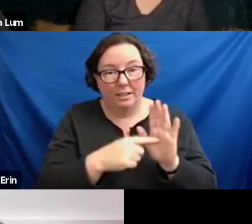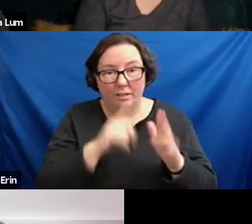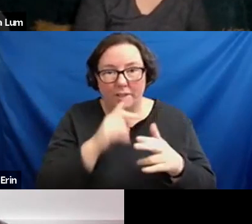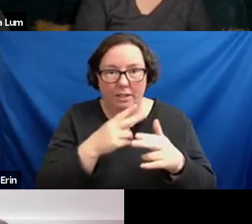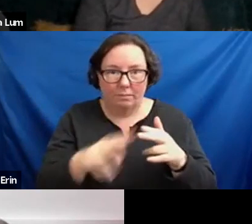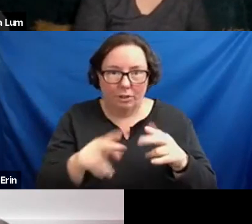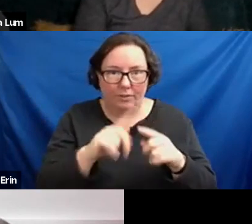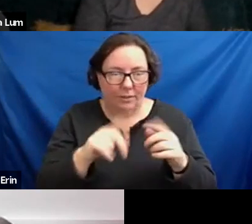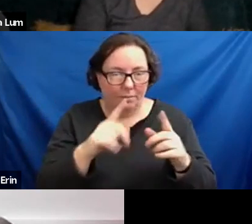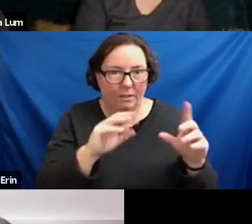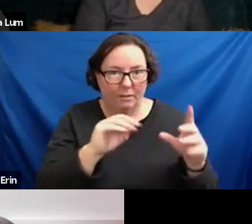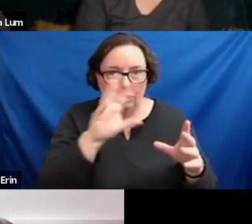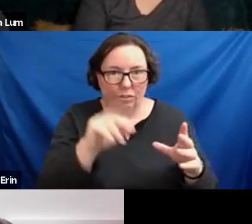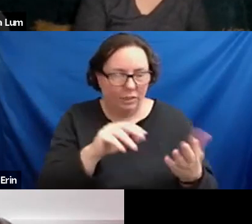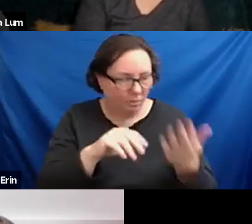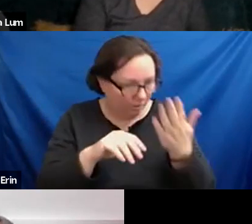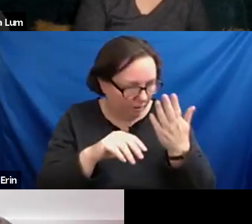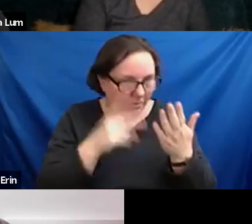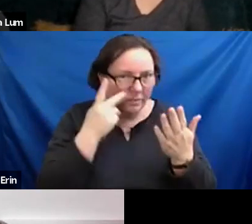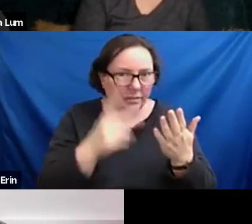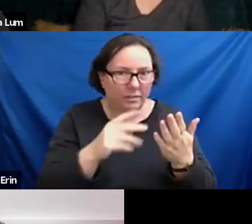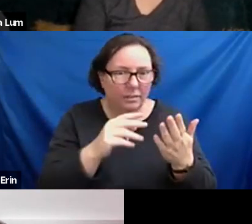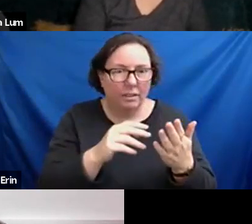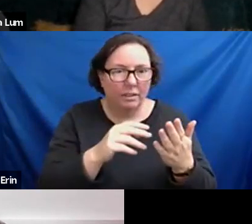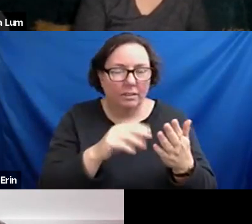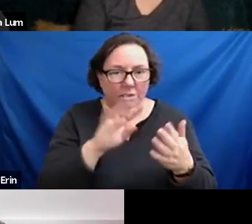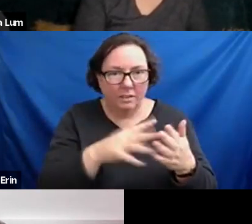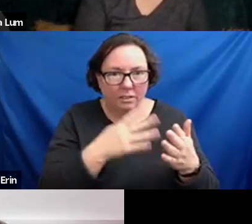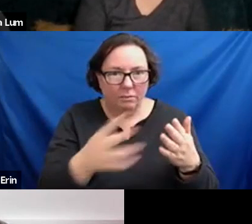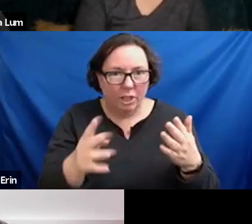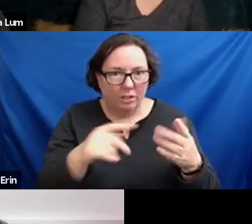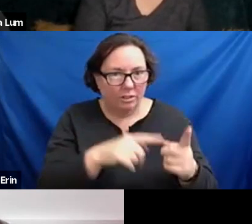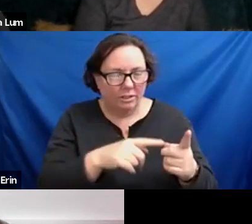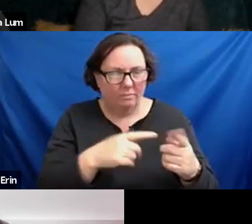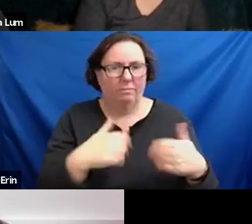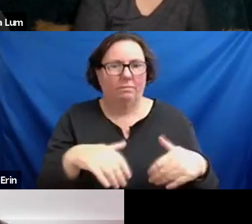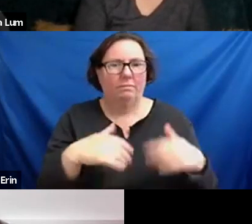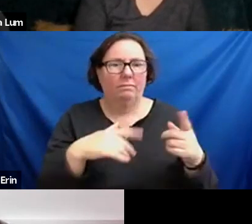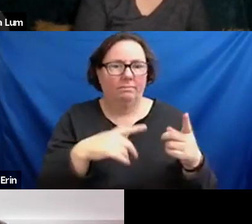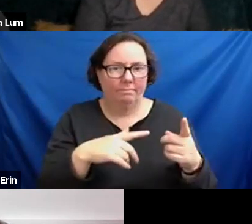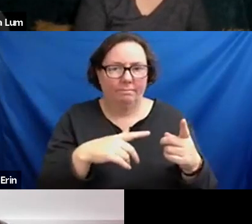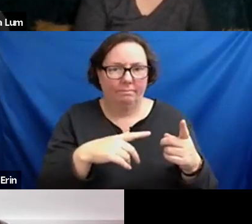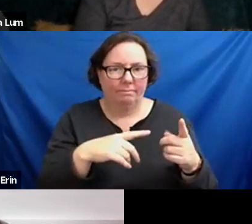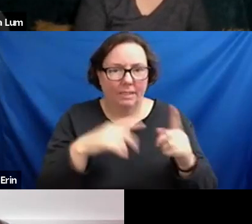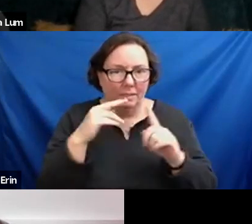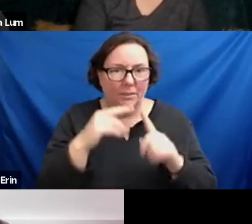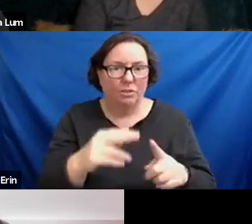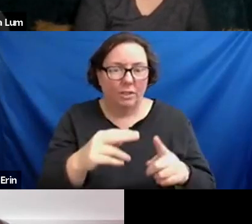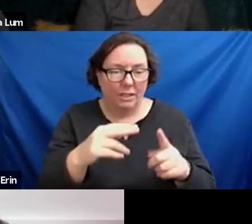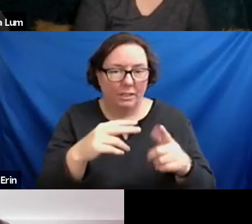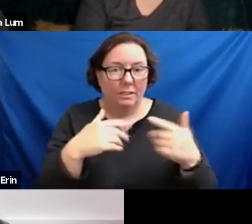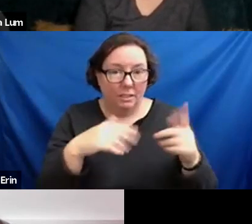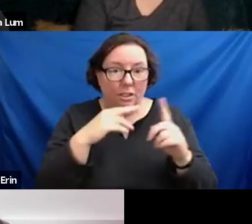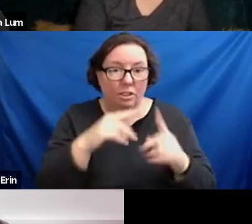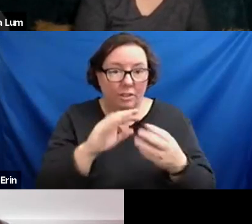briefly, but I did take a screenshot and I plugged it into a spreadsheet, which I've been tracking, which tracks